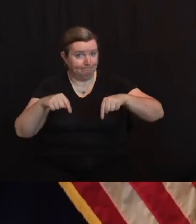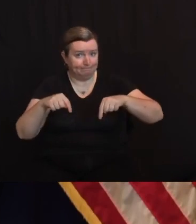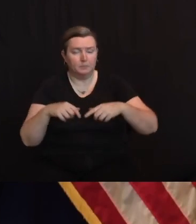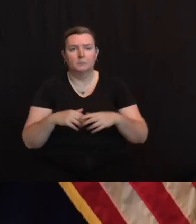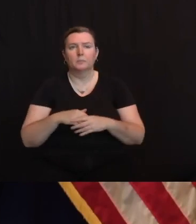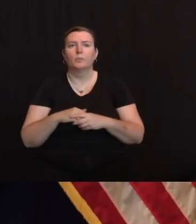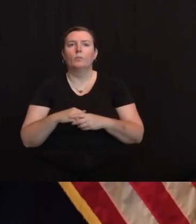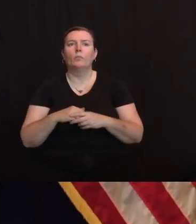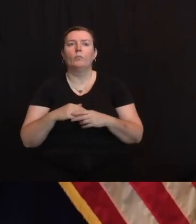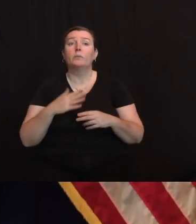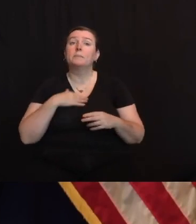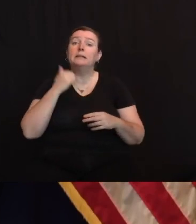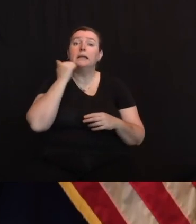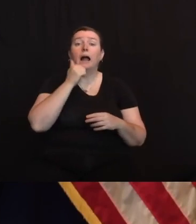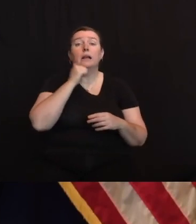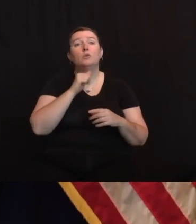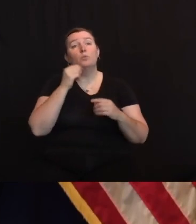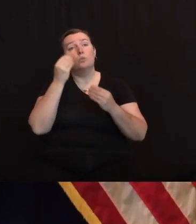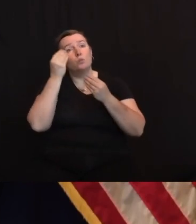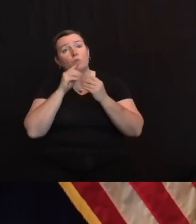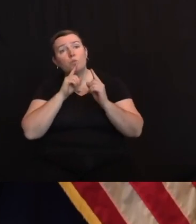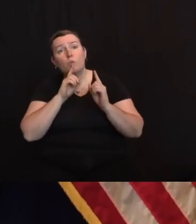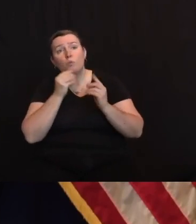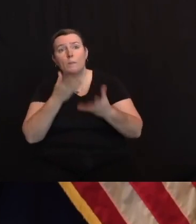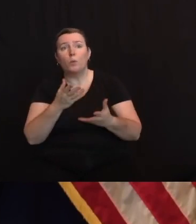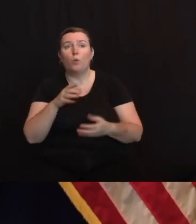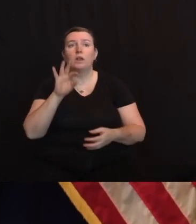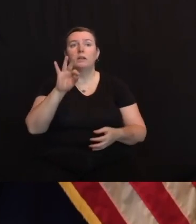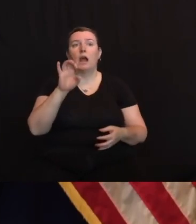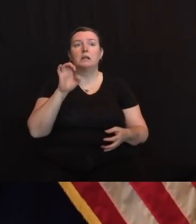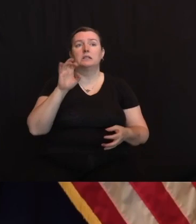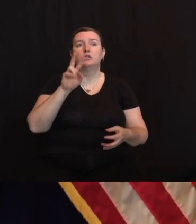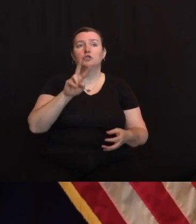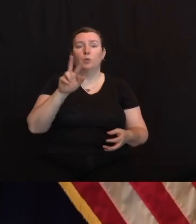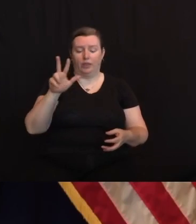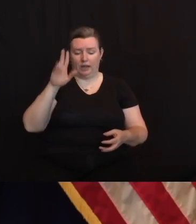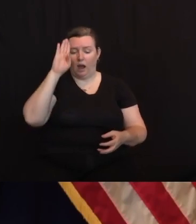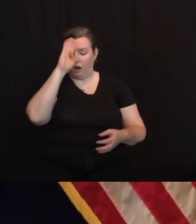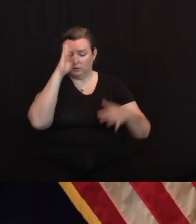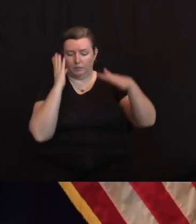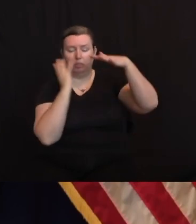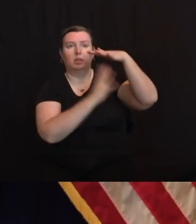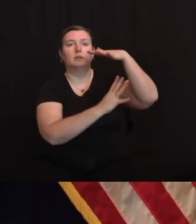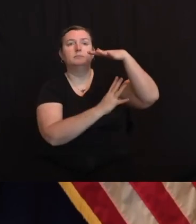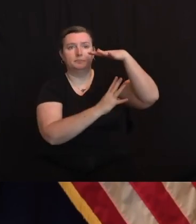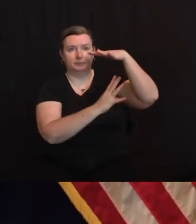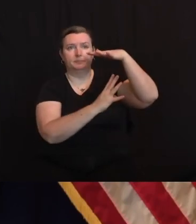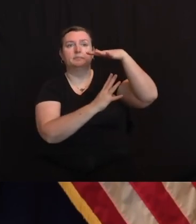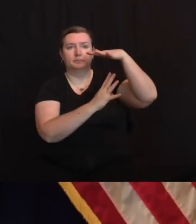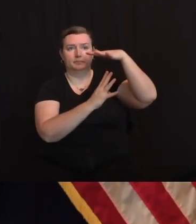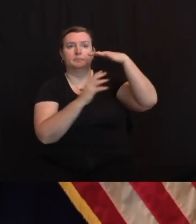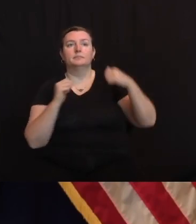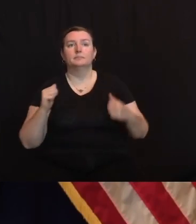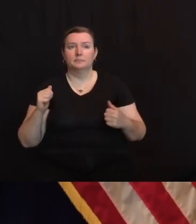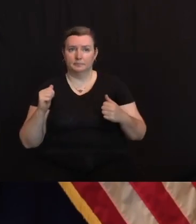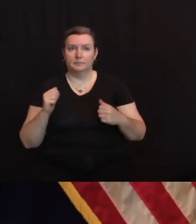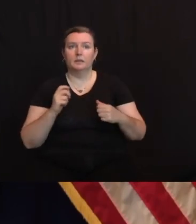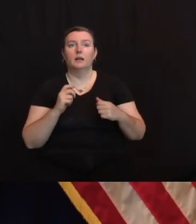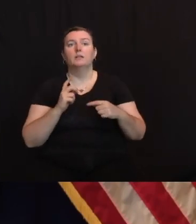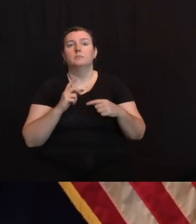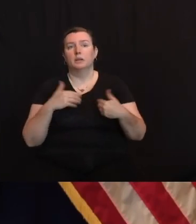the governor shared, our hospitals reported 923 hospitalizations of COVID-19 positive patients and